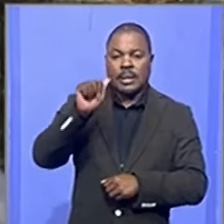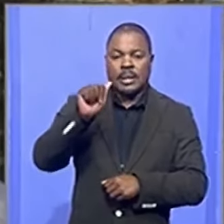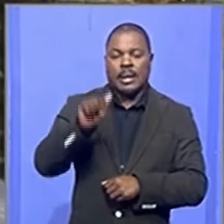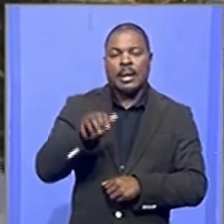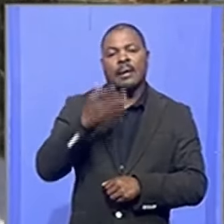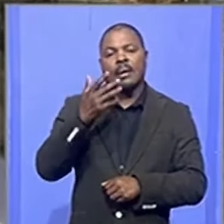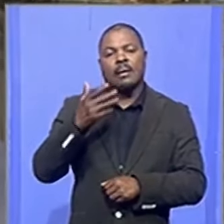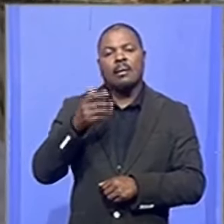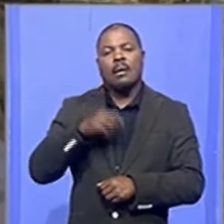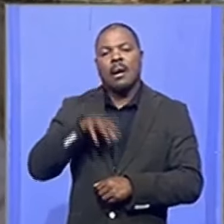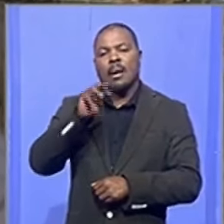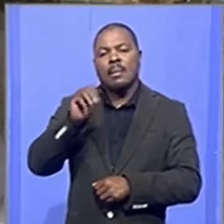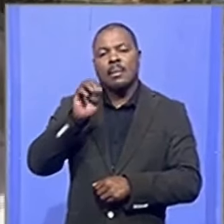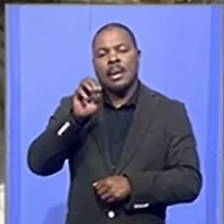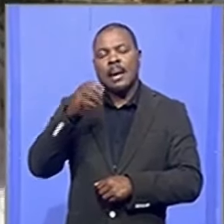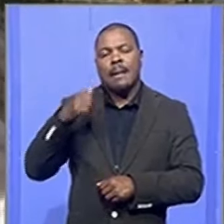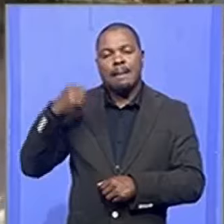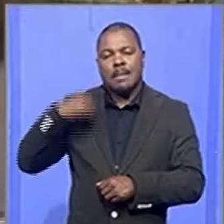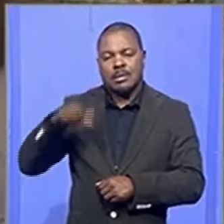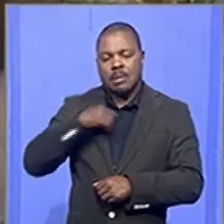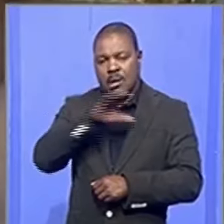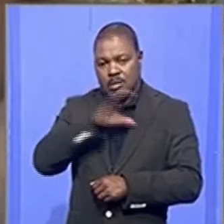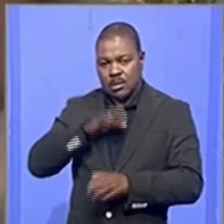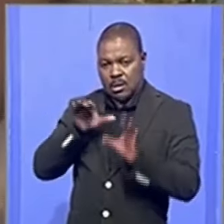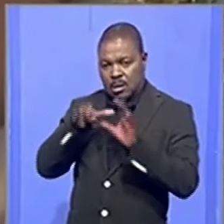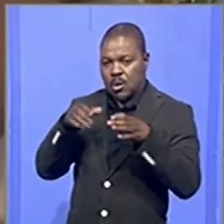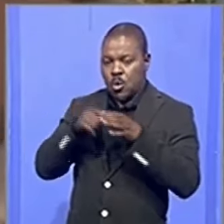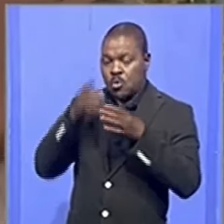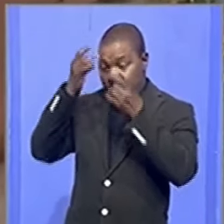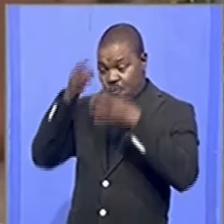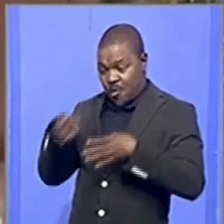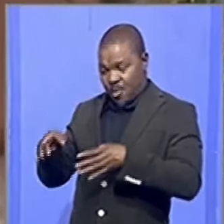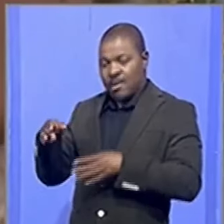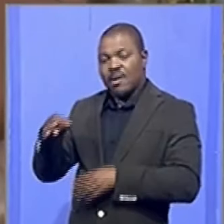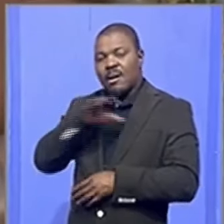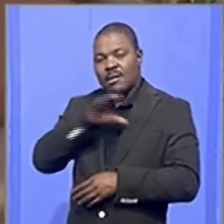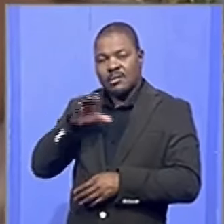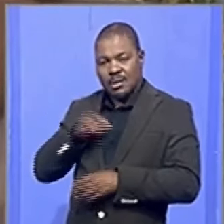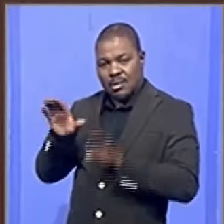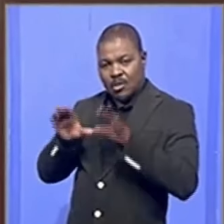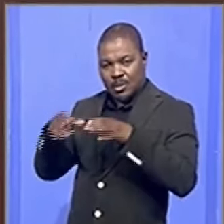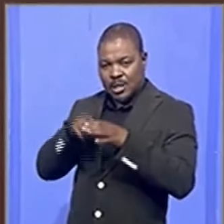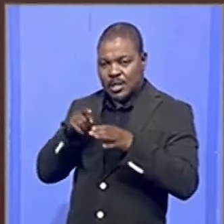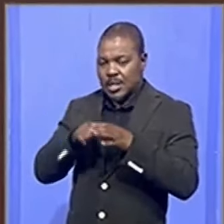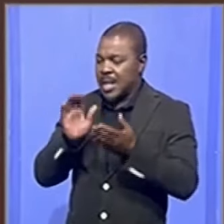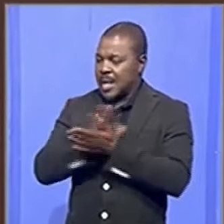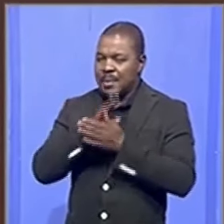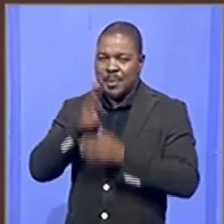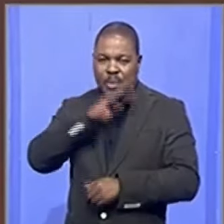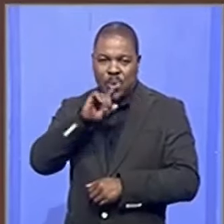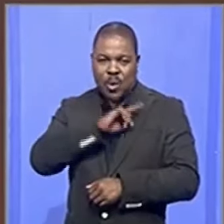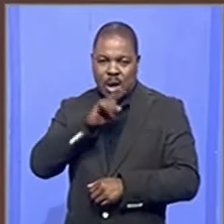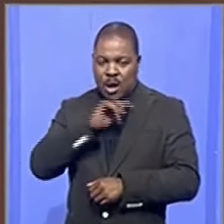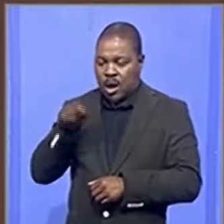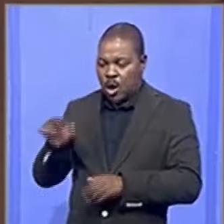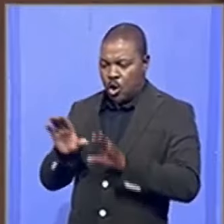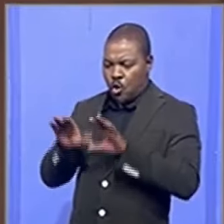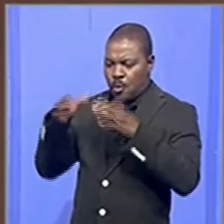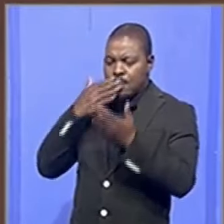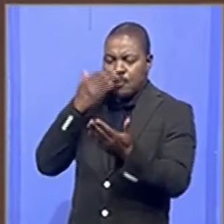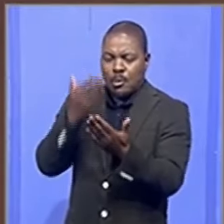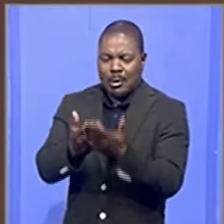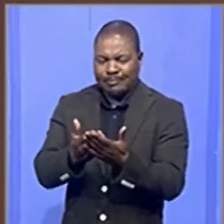wa selegae wa Mahikeng yo o itsisitseng komišene ya ditshwanelo tsa botho ka ga tiragalo eno ga itumelela tshitshinyo ya komišene eno le go kaya